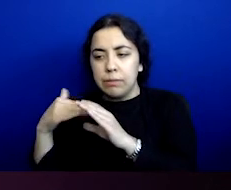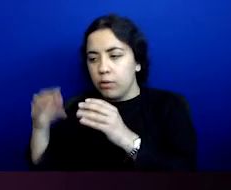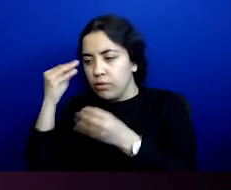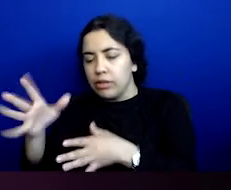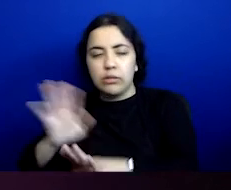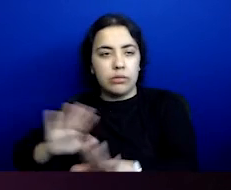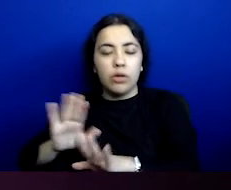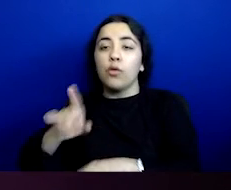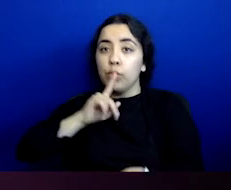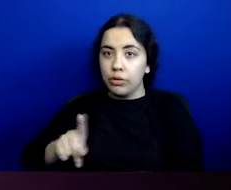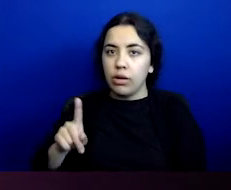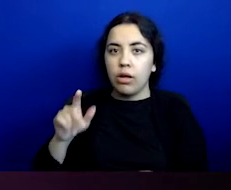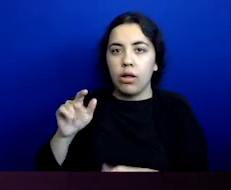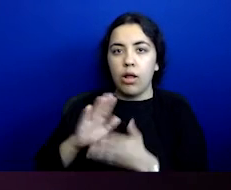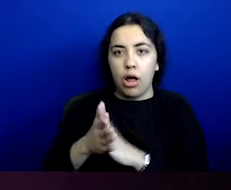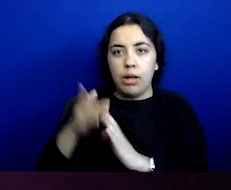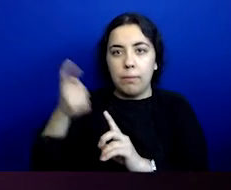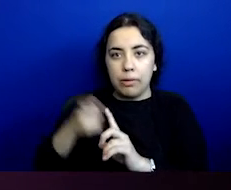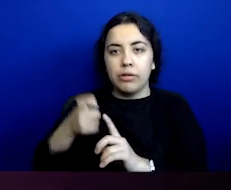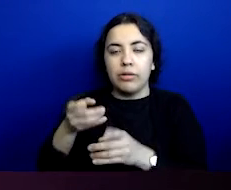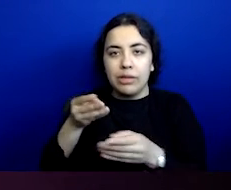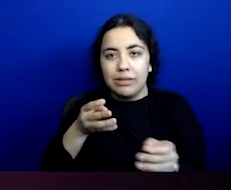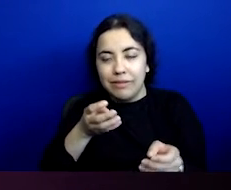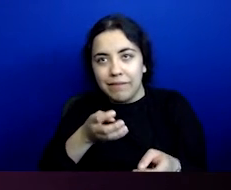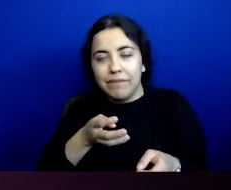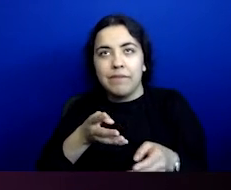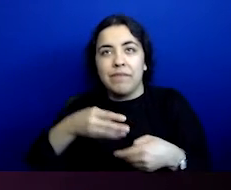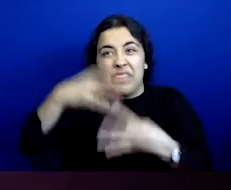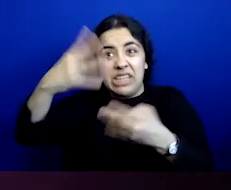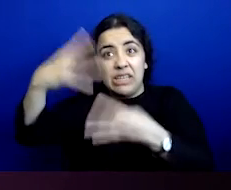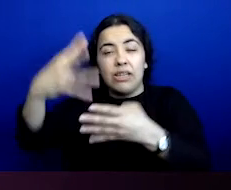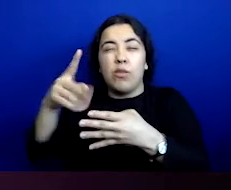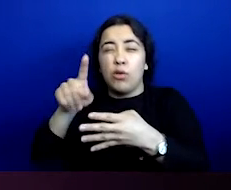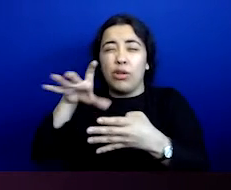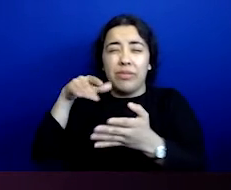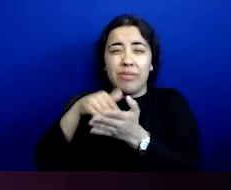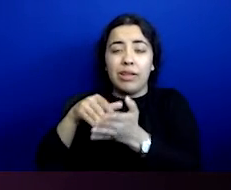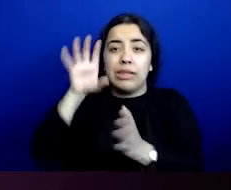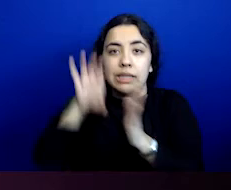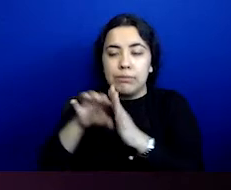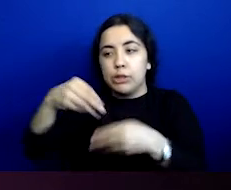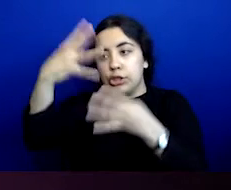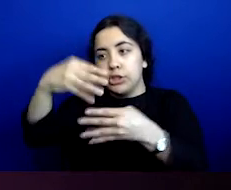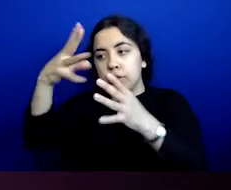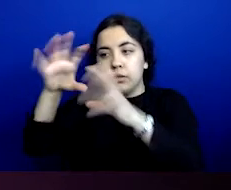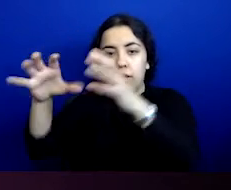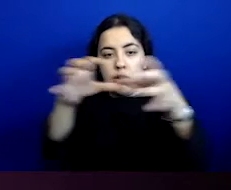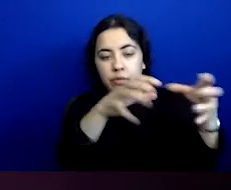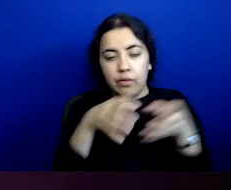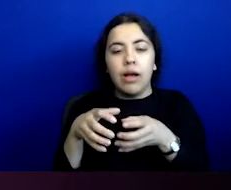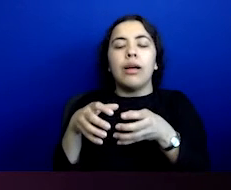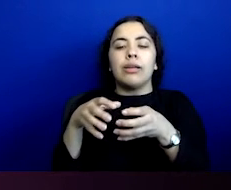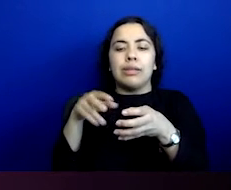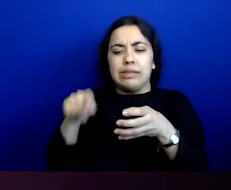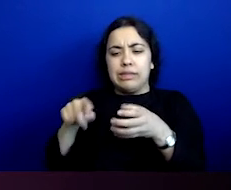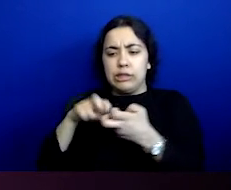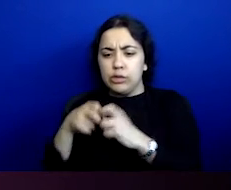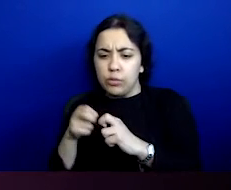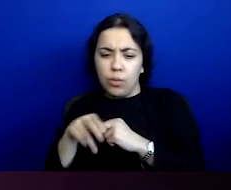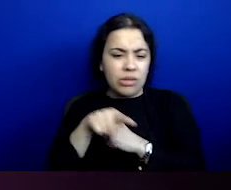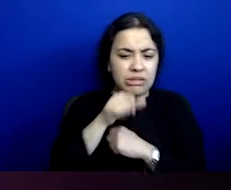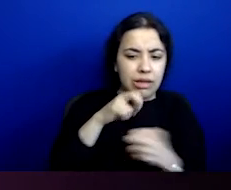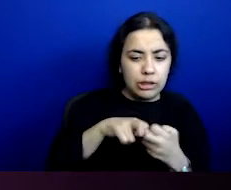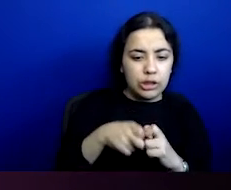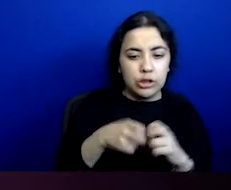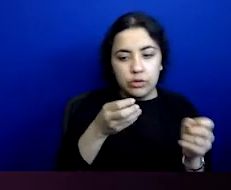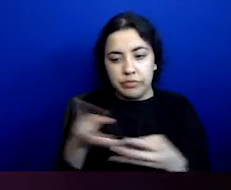We're talking about real automation. We're talking about being able to feed thousands to hundreds of thousands of images and classify this to determine, is this an issue or is this